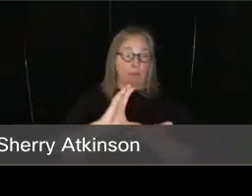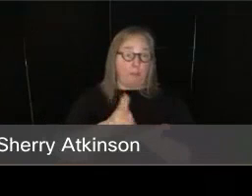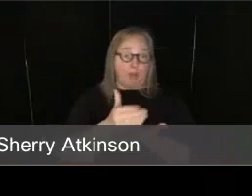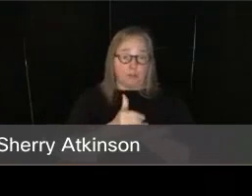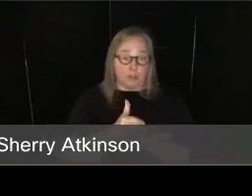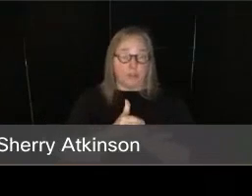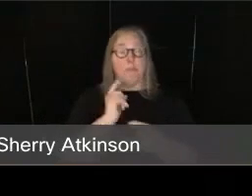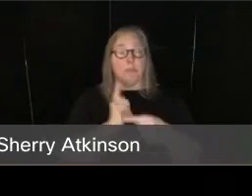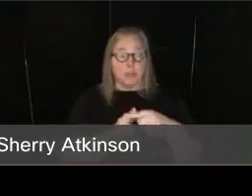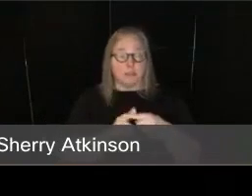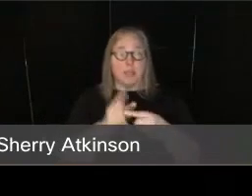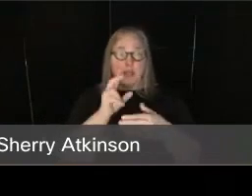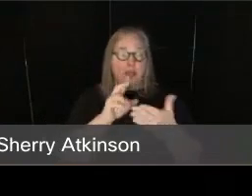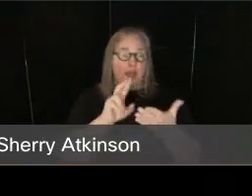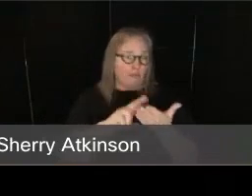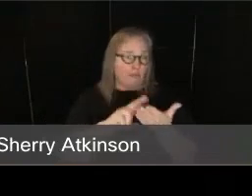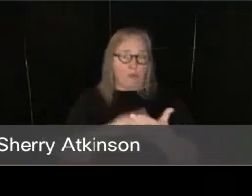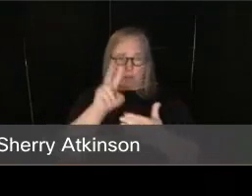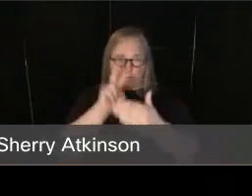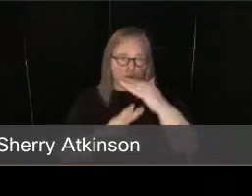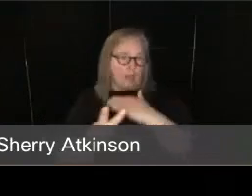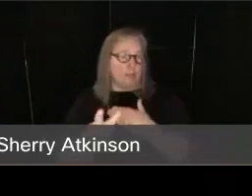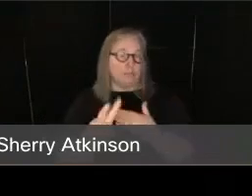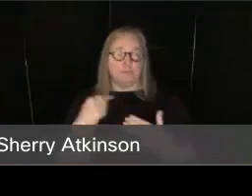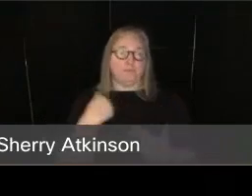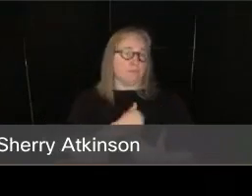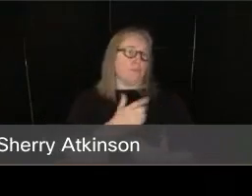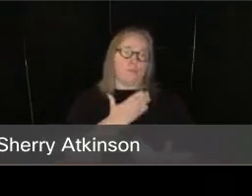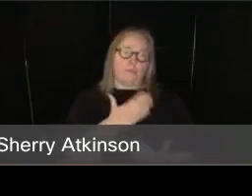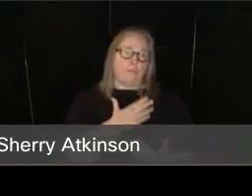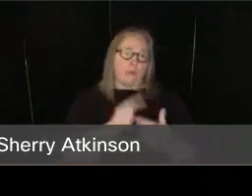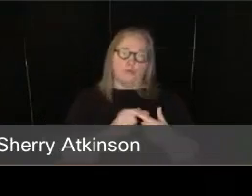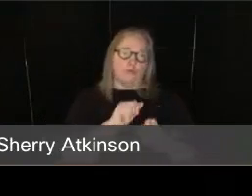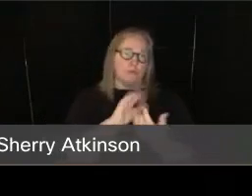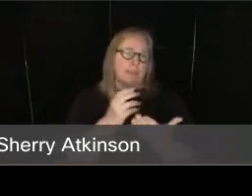as enrollment and projections. We would be happy to address any questions.